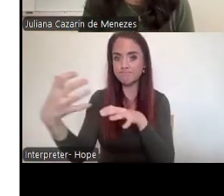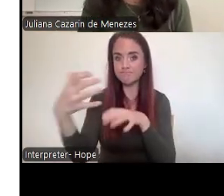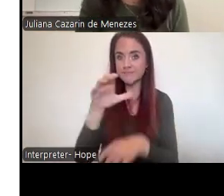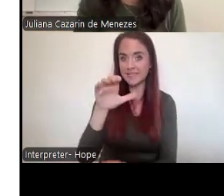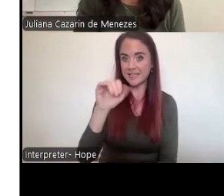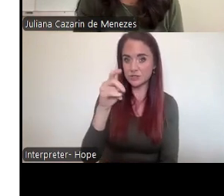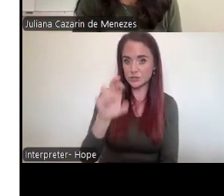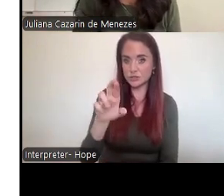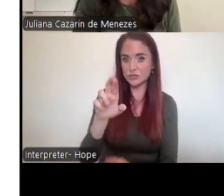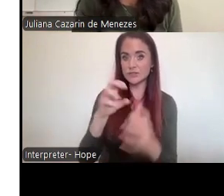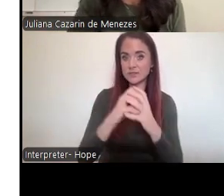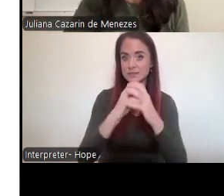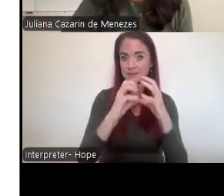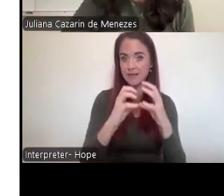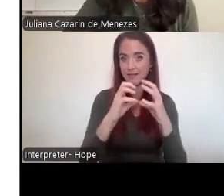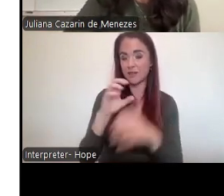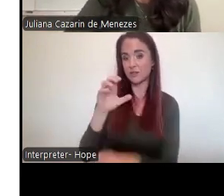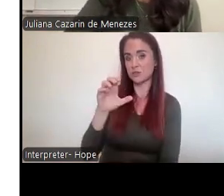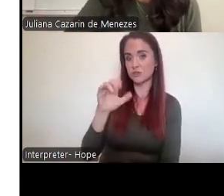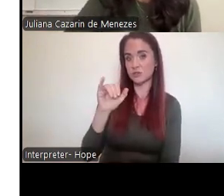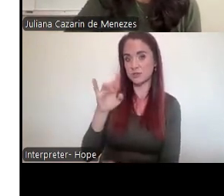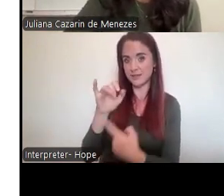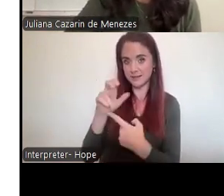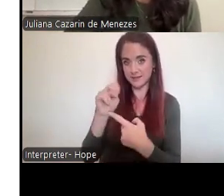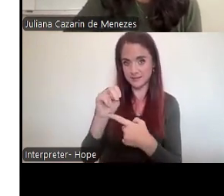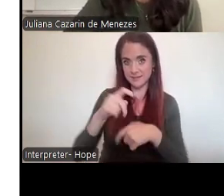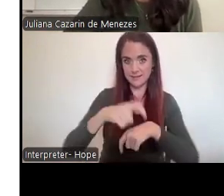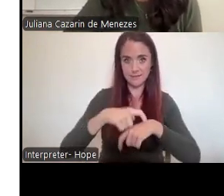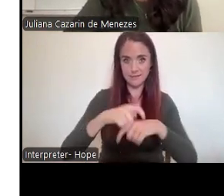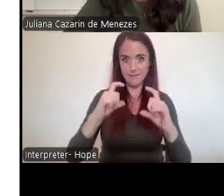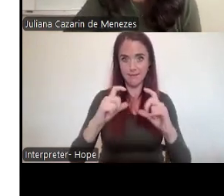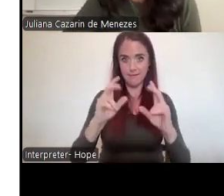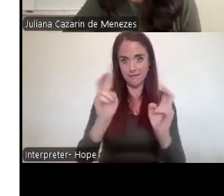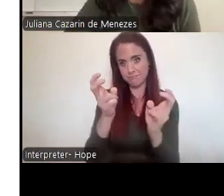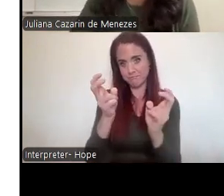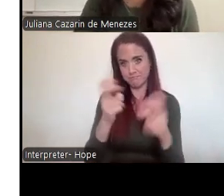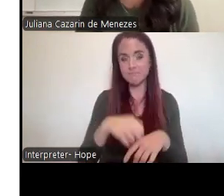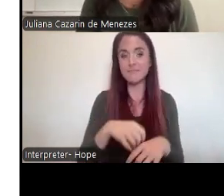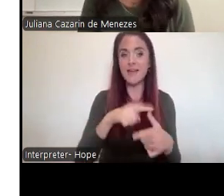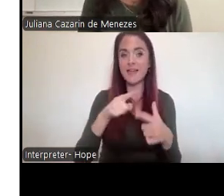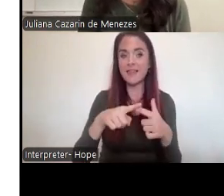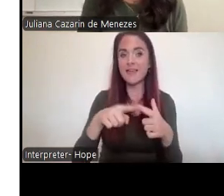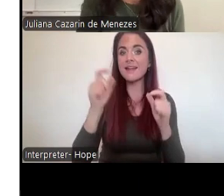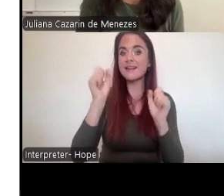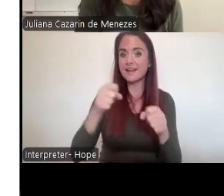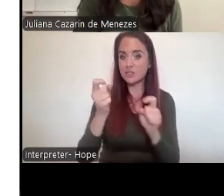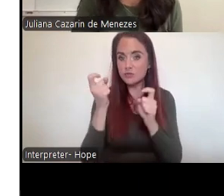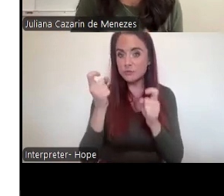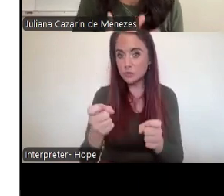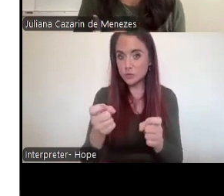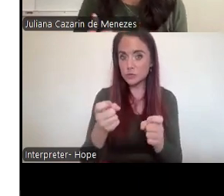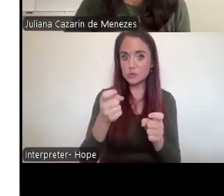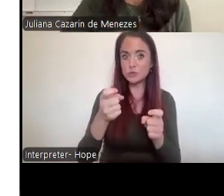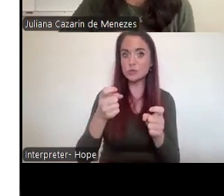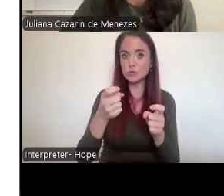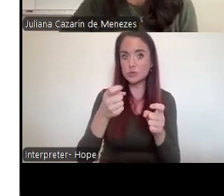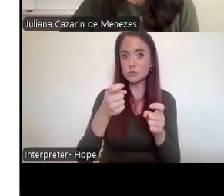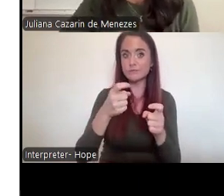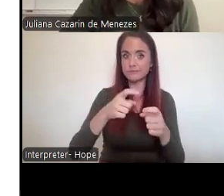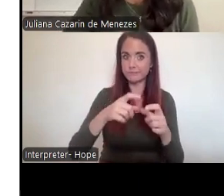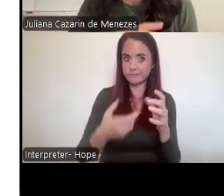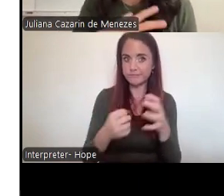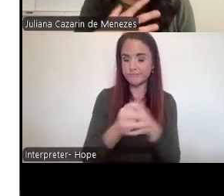the cancer cell circadian clock, and these would somehow contribute to cancer initiation and